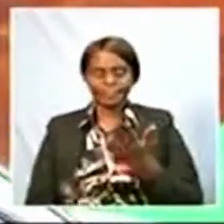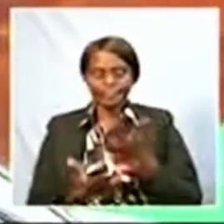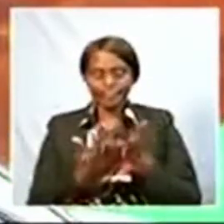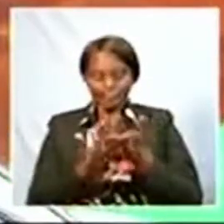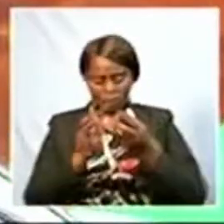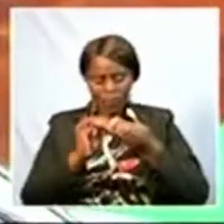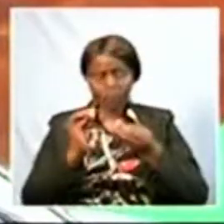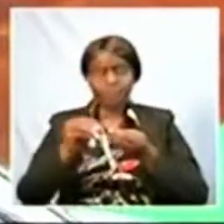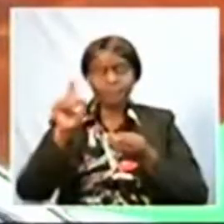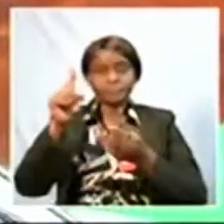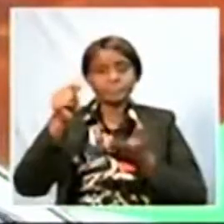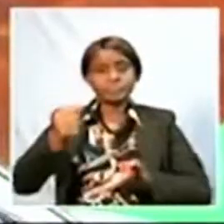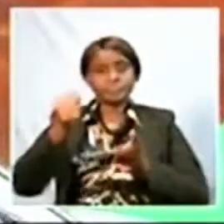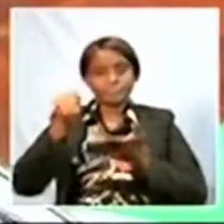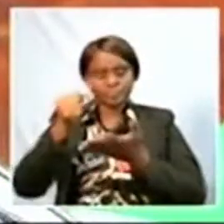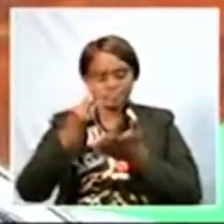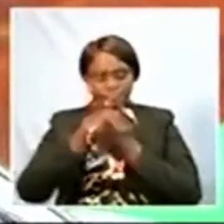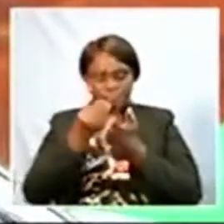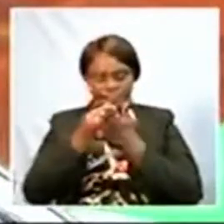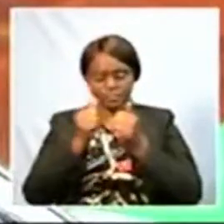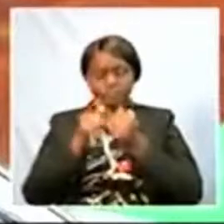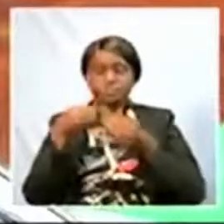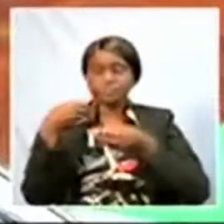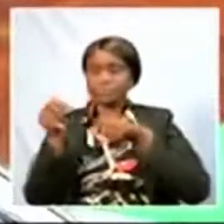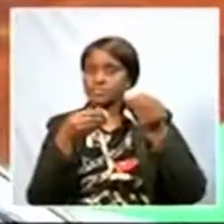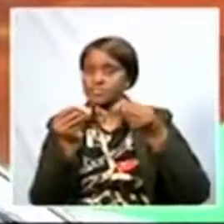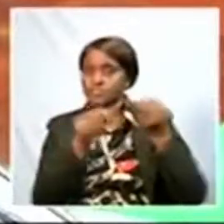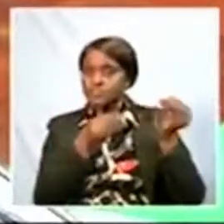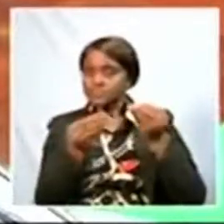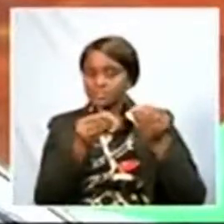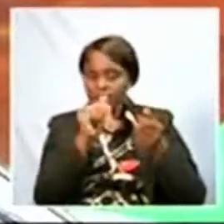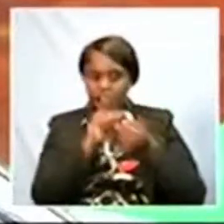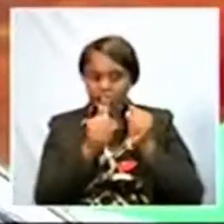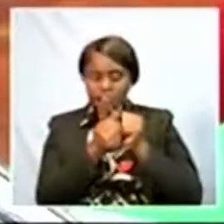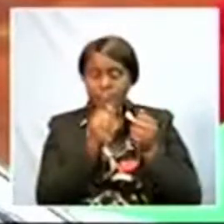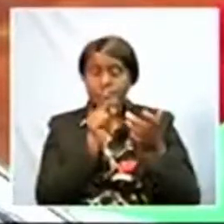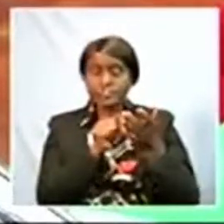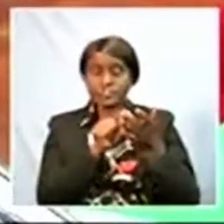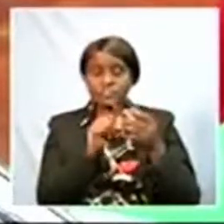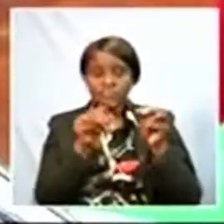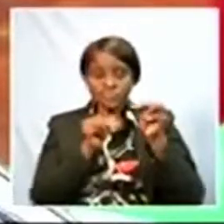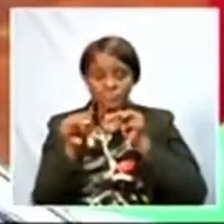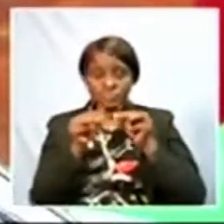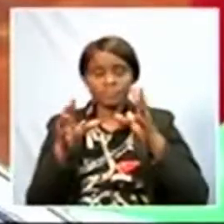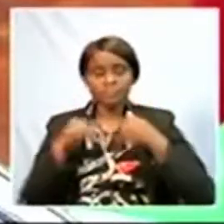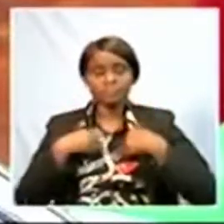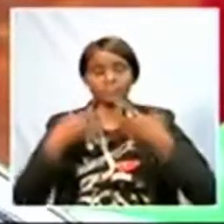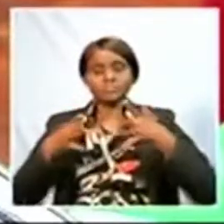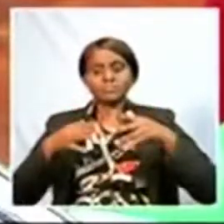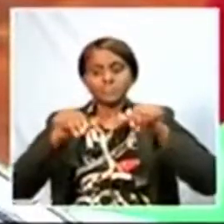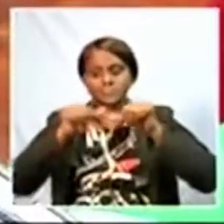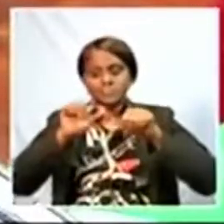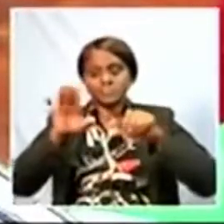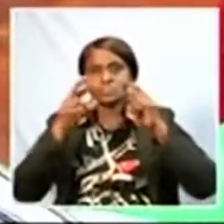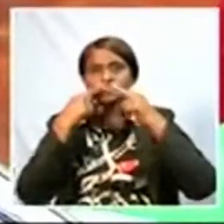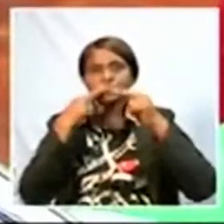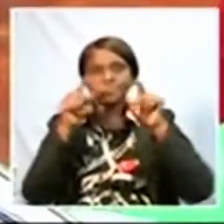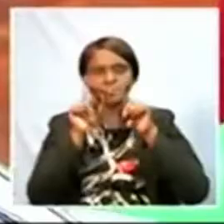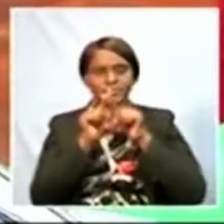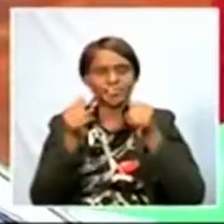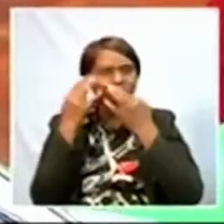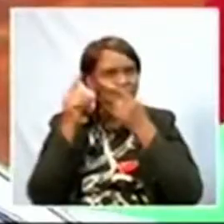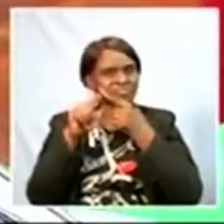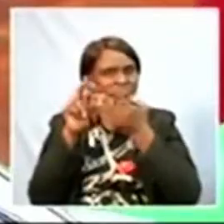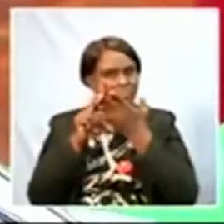Appendix 1, Budget Funding and Expenditure. Cause of query. Management acknowledges the auditor's finding and wishes